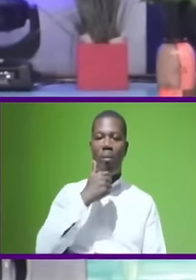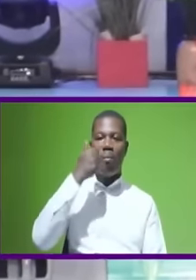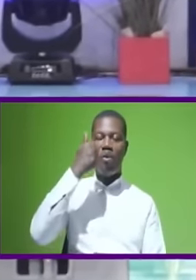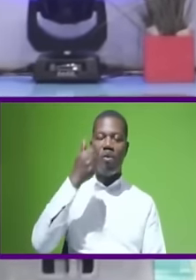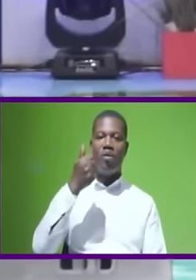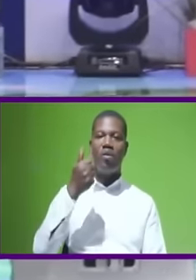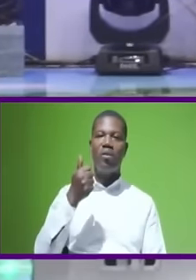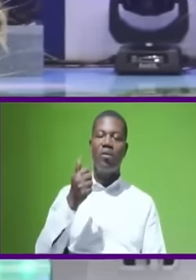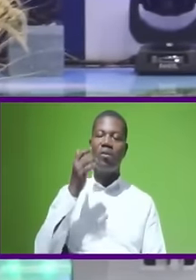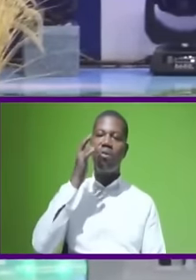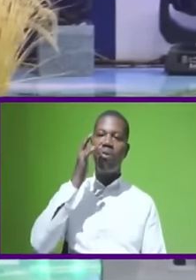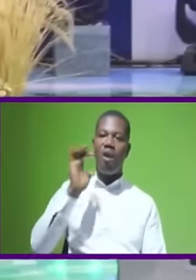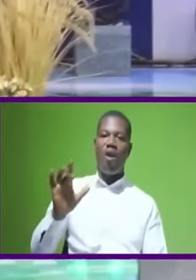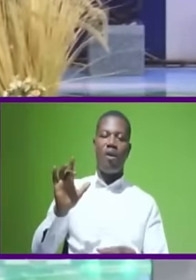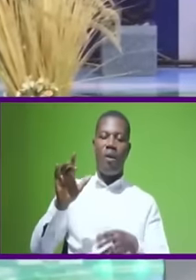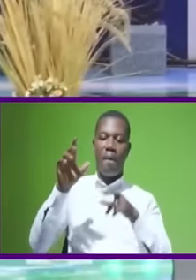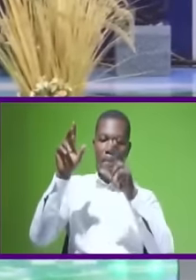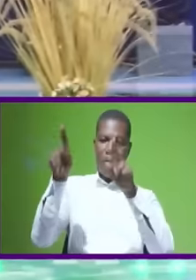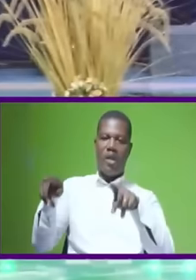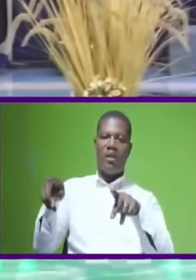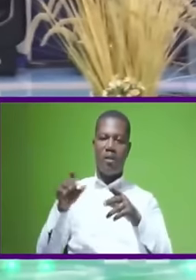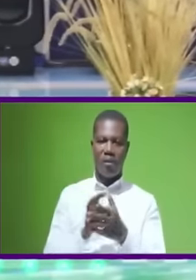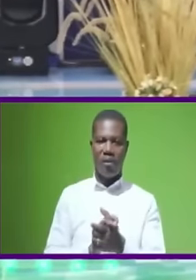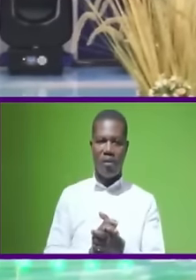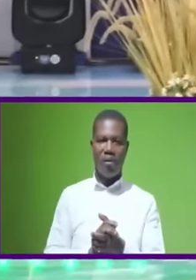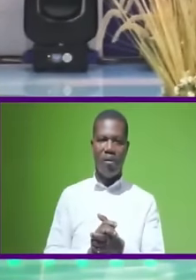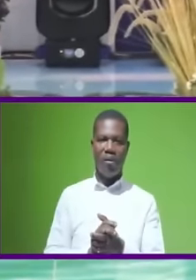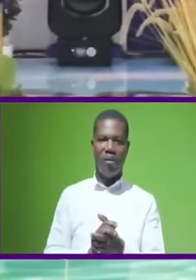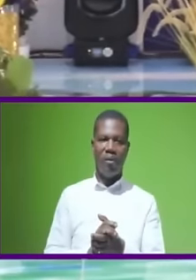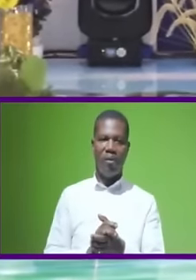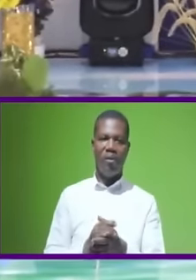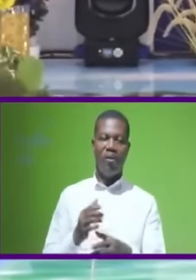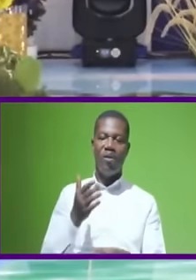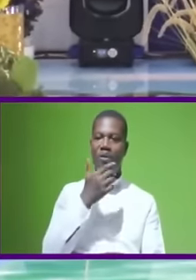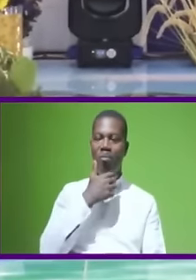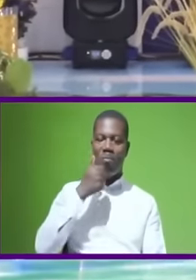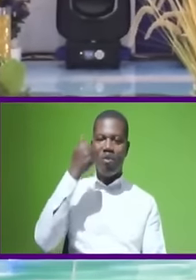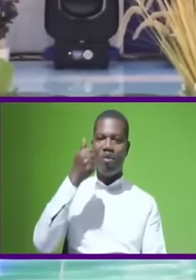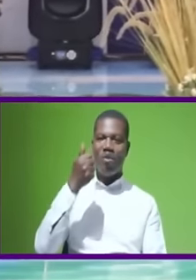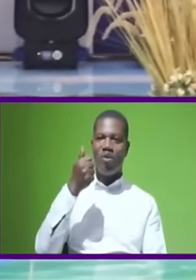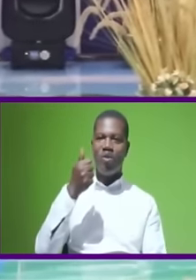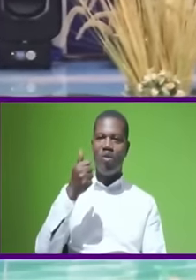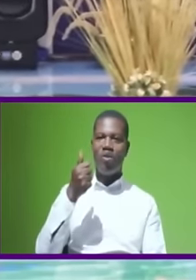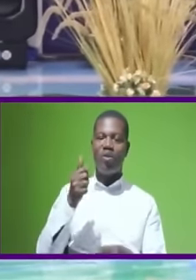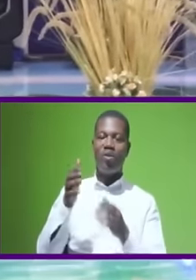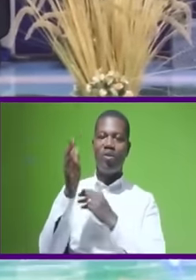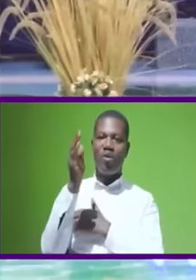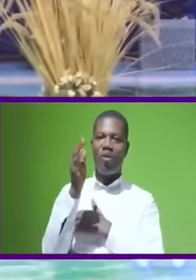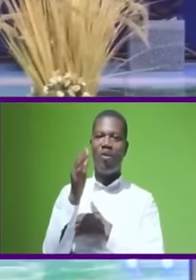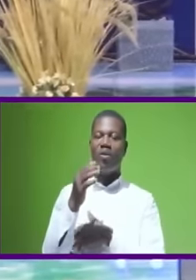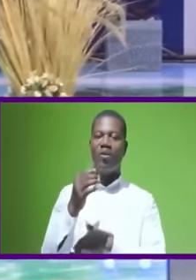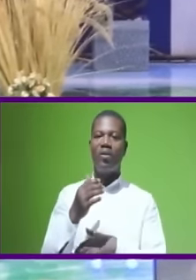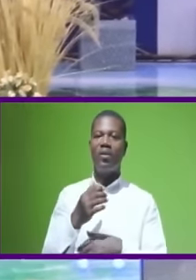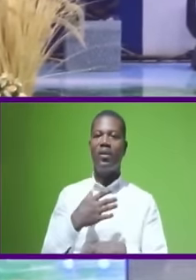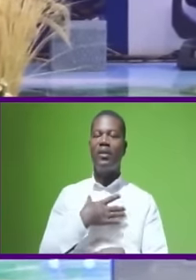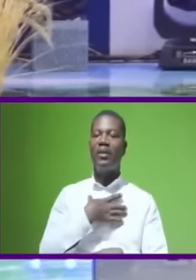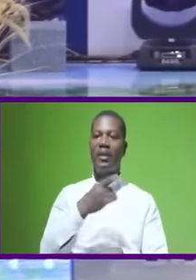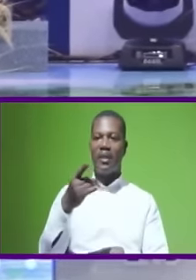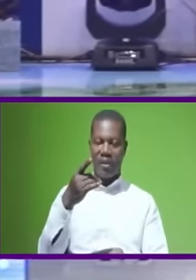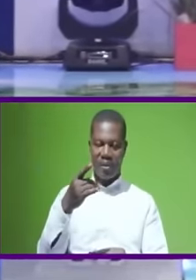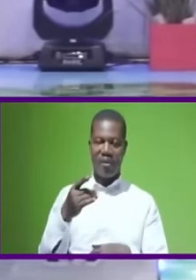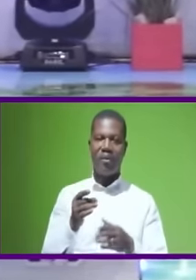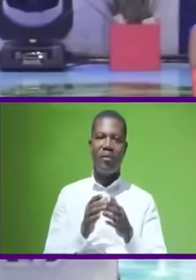This is because I am the most fortunate. The most favored. Yes. And the luckiest.